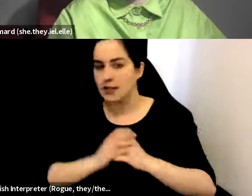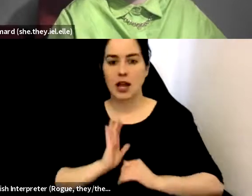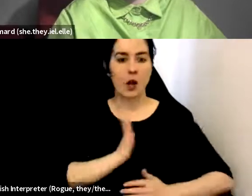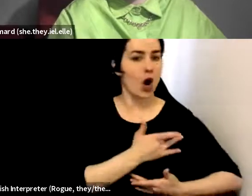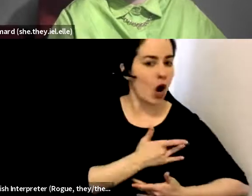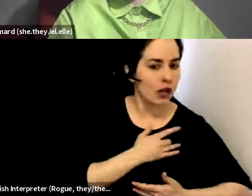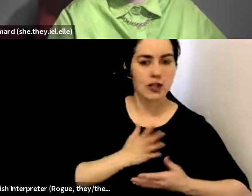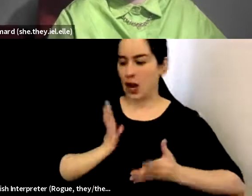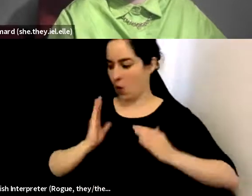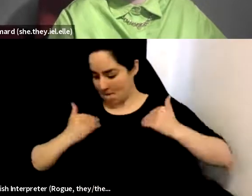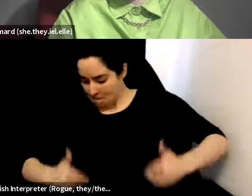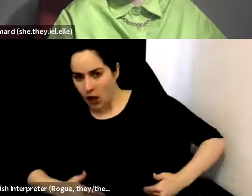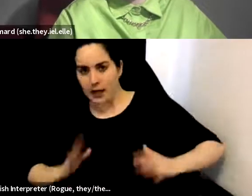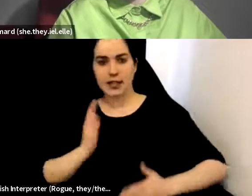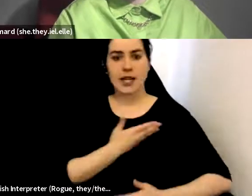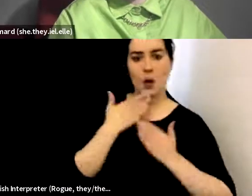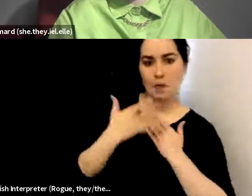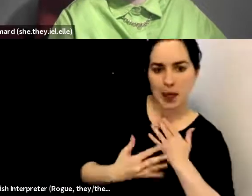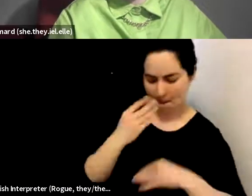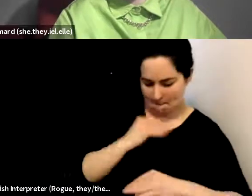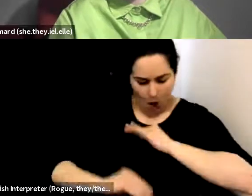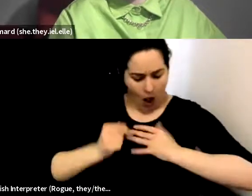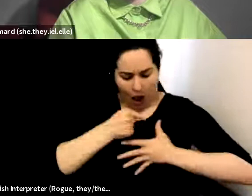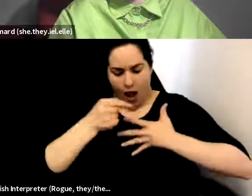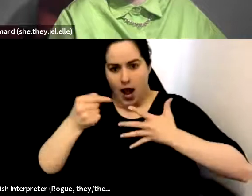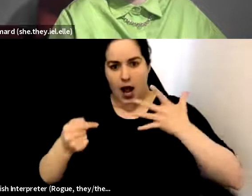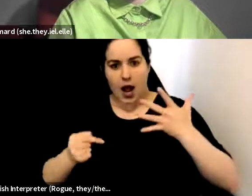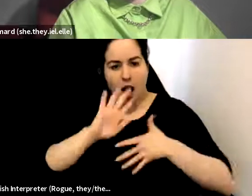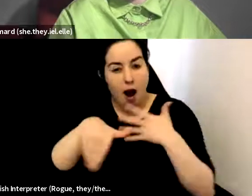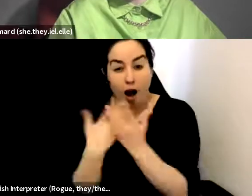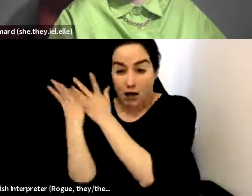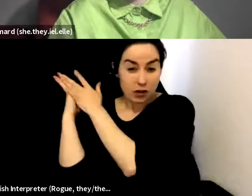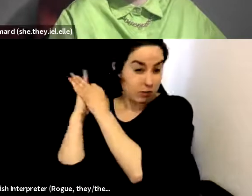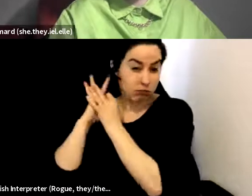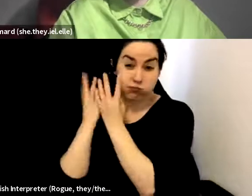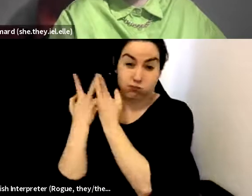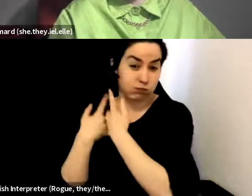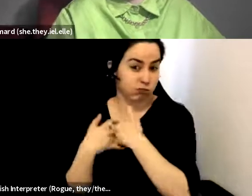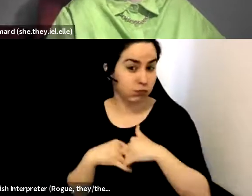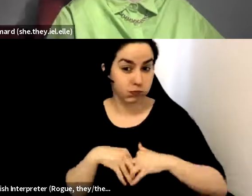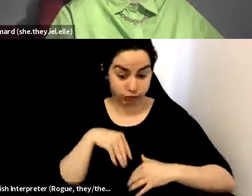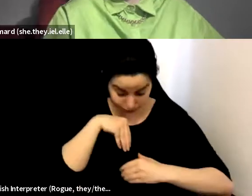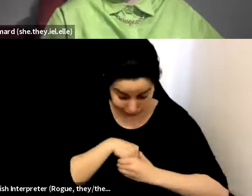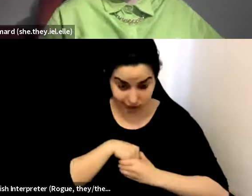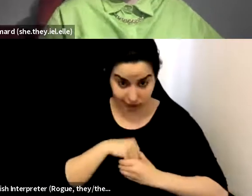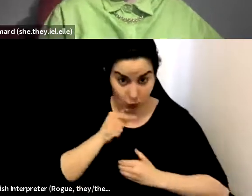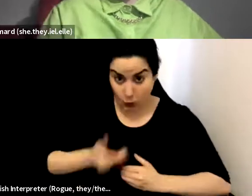hearts and our blood. Like it just, I think is just I think it's just naturally intrinsically a part of